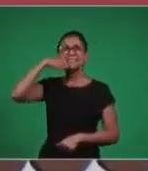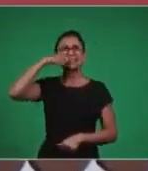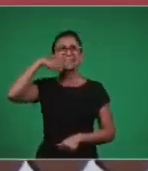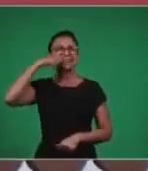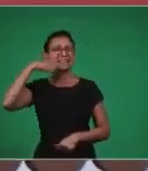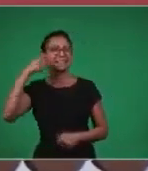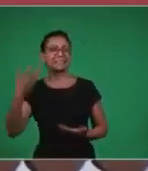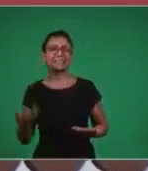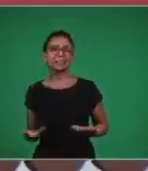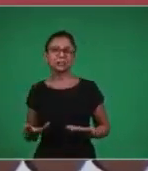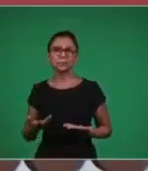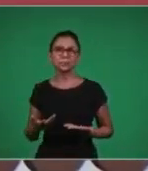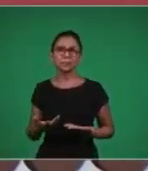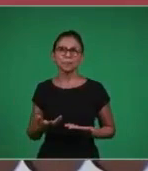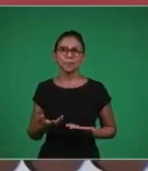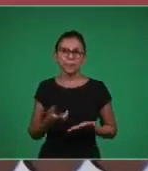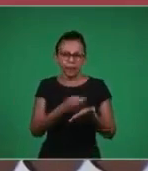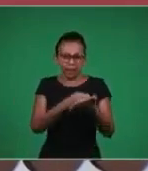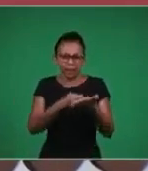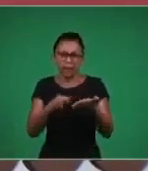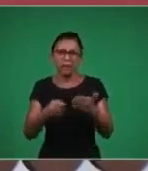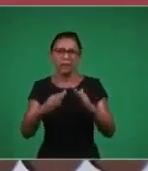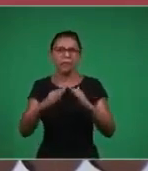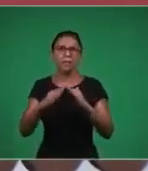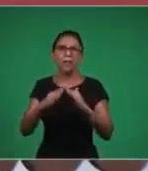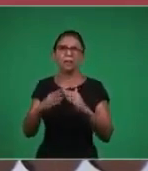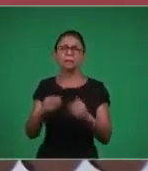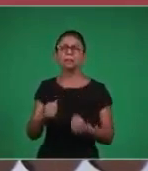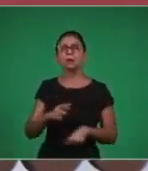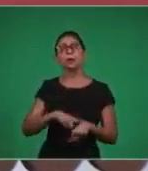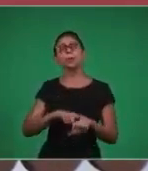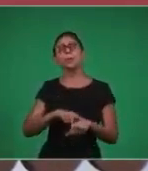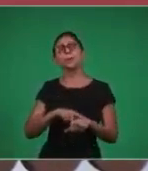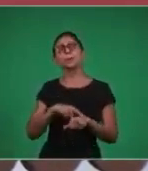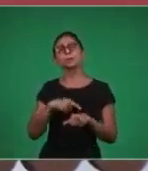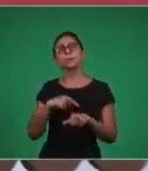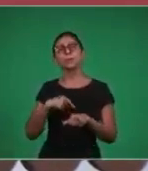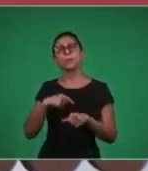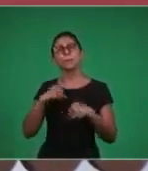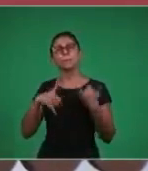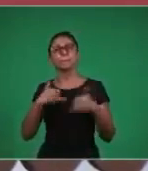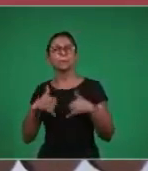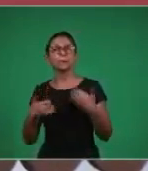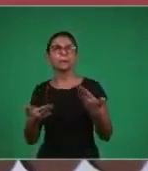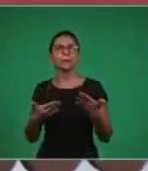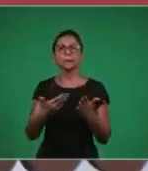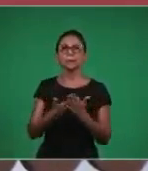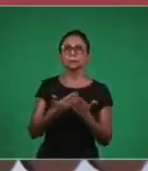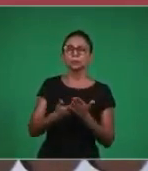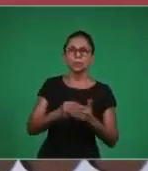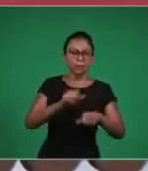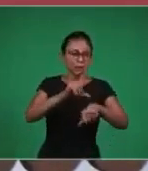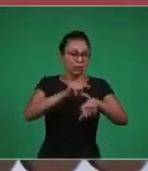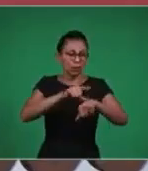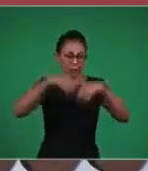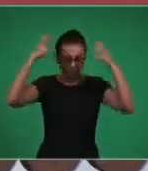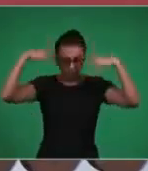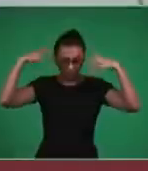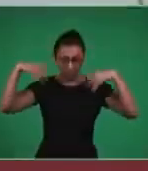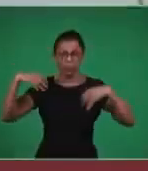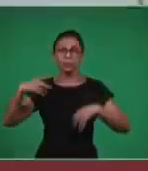When do I brush my teeth? Or what time I'm going to spend to have fun and